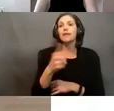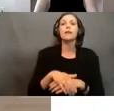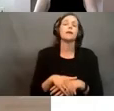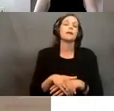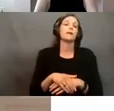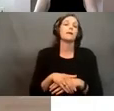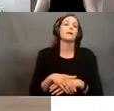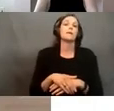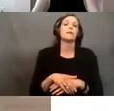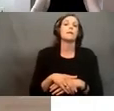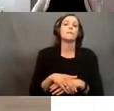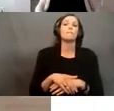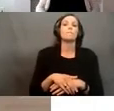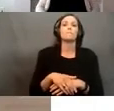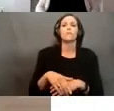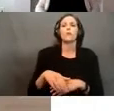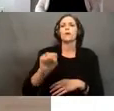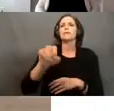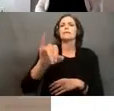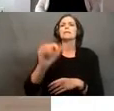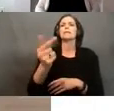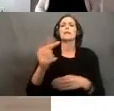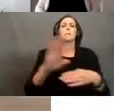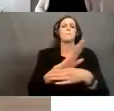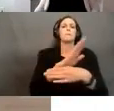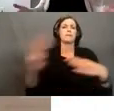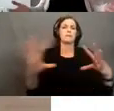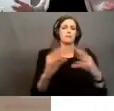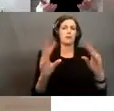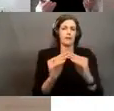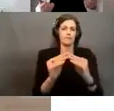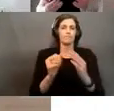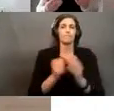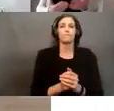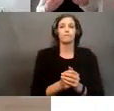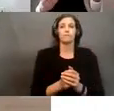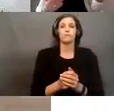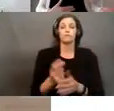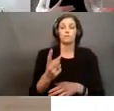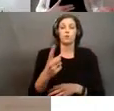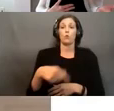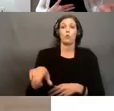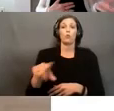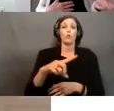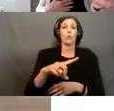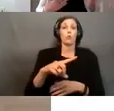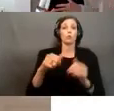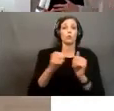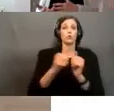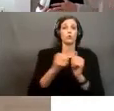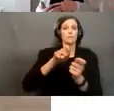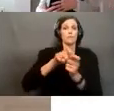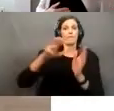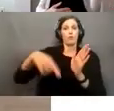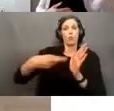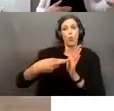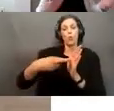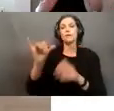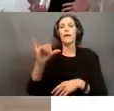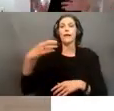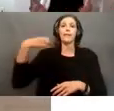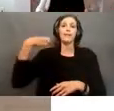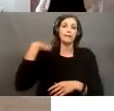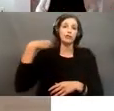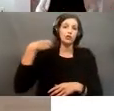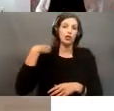business meeting. So those who have designated roles like the chair, and it might be the two